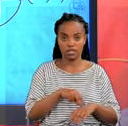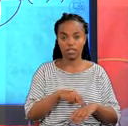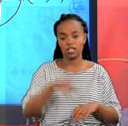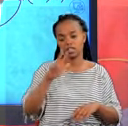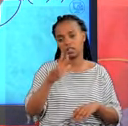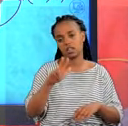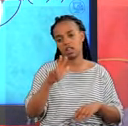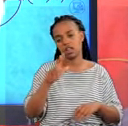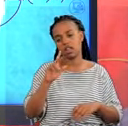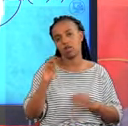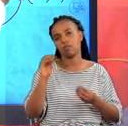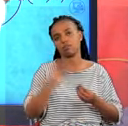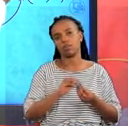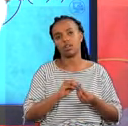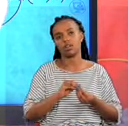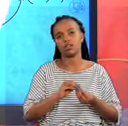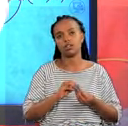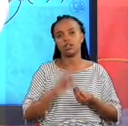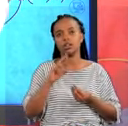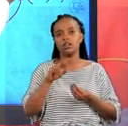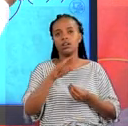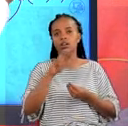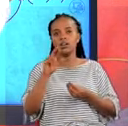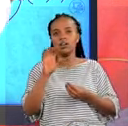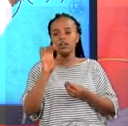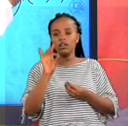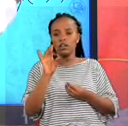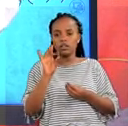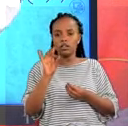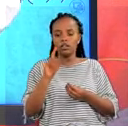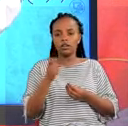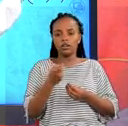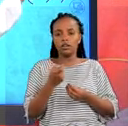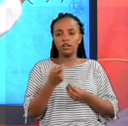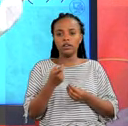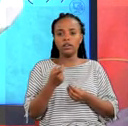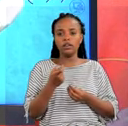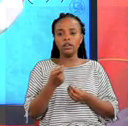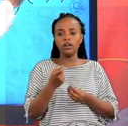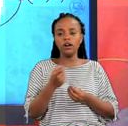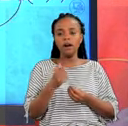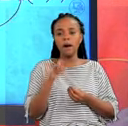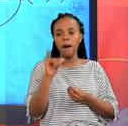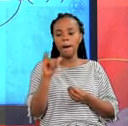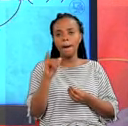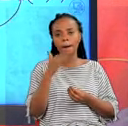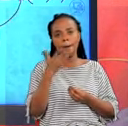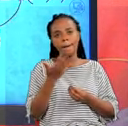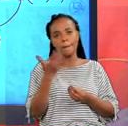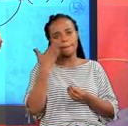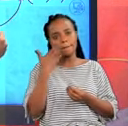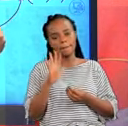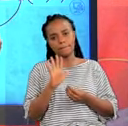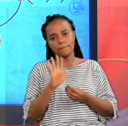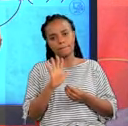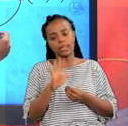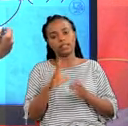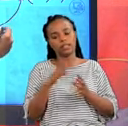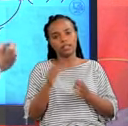3 plus the square root of 8. Comma, we don't know the other variable here. And